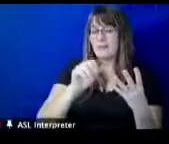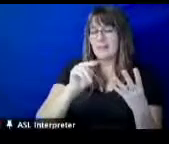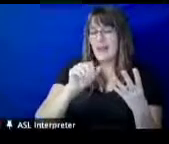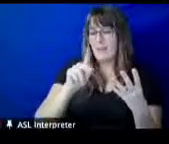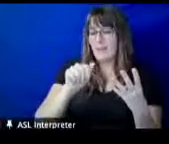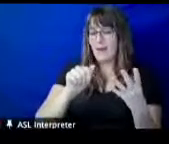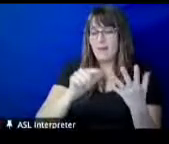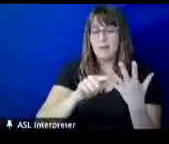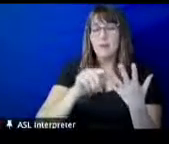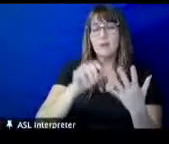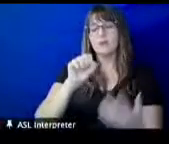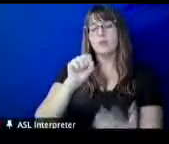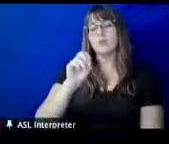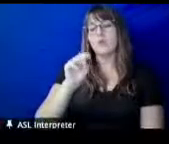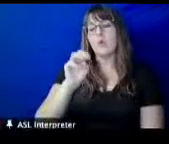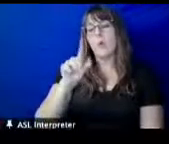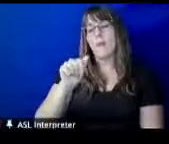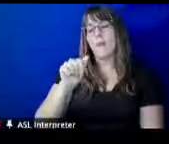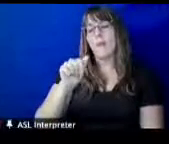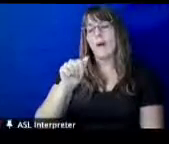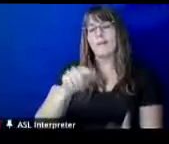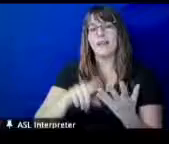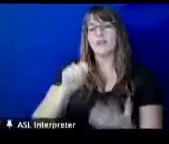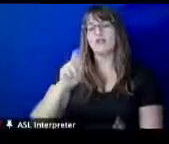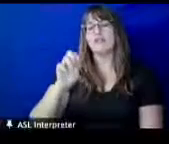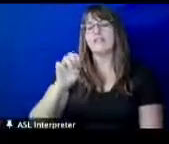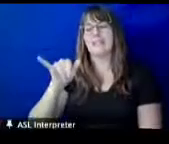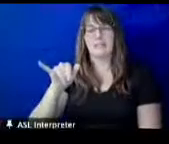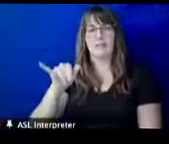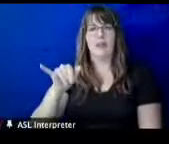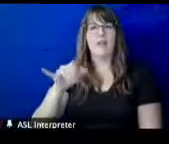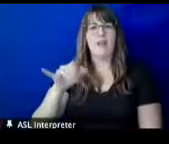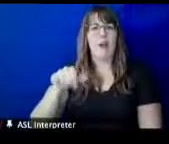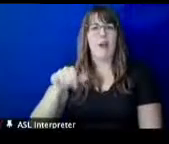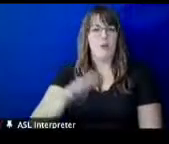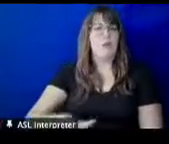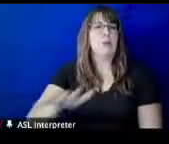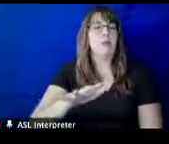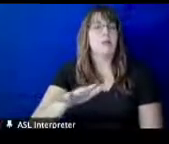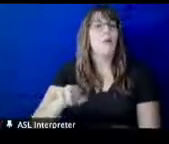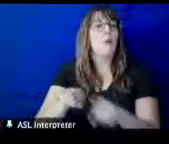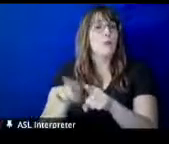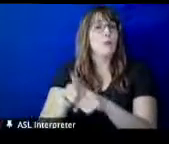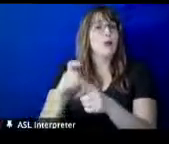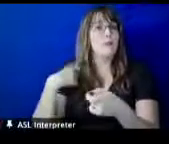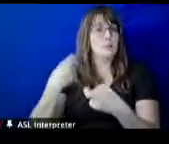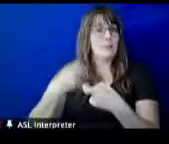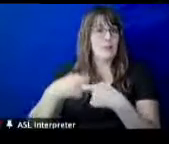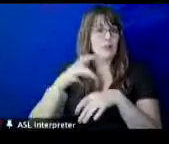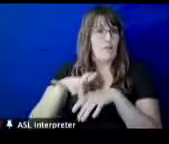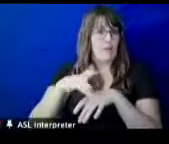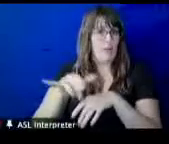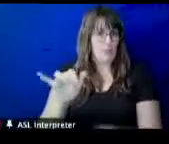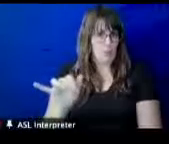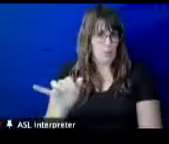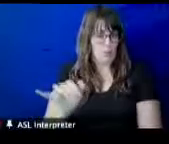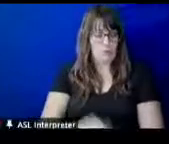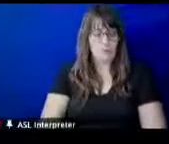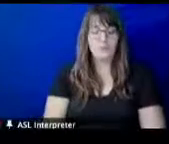Sonoma, and Trinity counties and their surrounding areas. It will also have a Spanish listening line and a Spanish interpreter available.